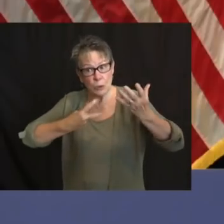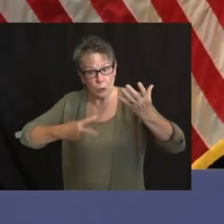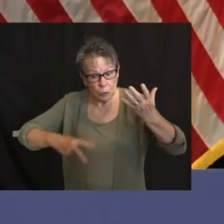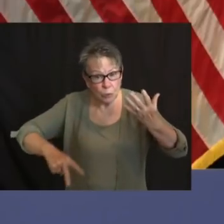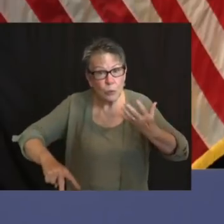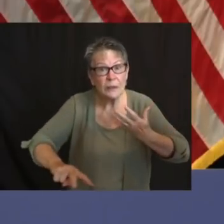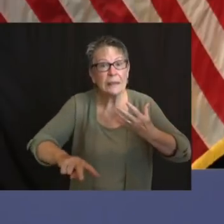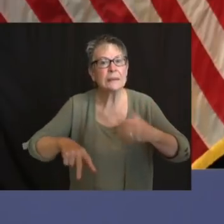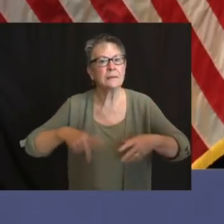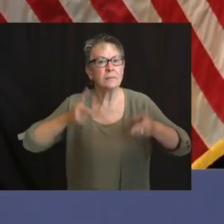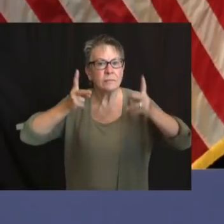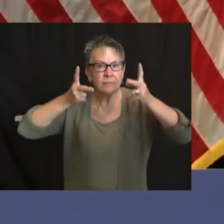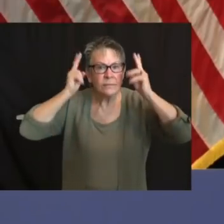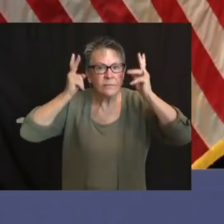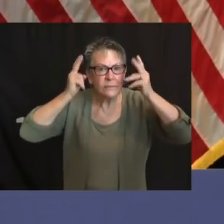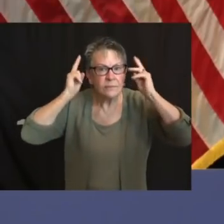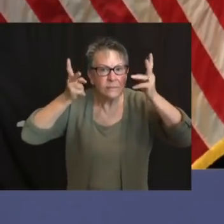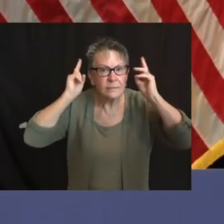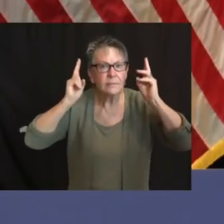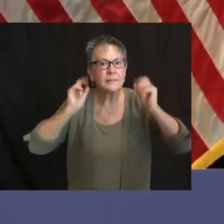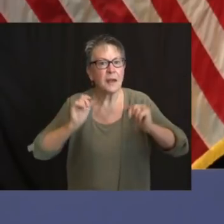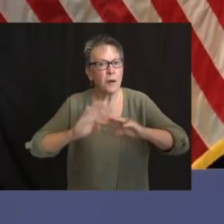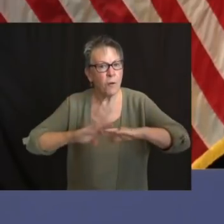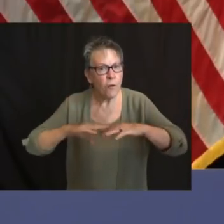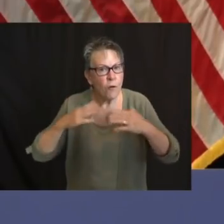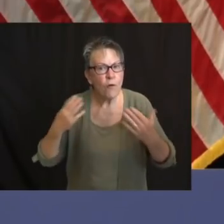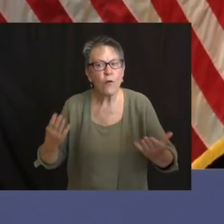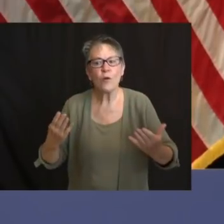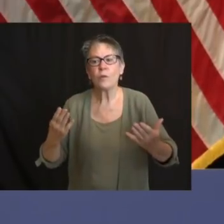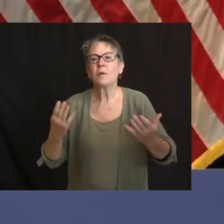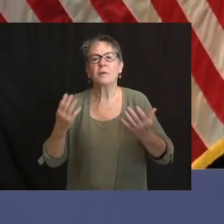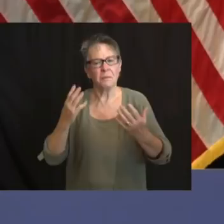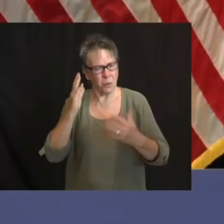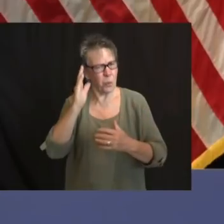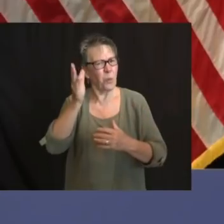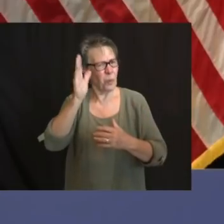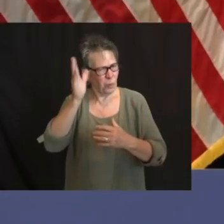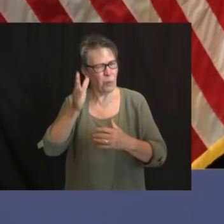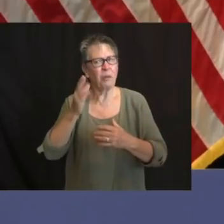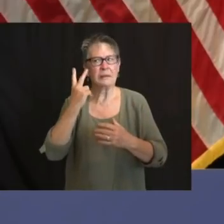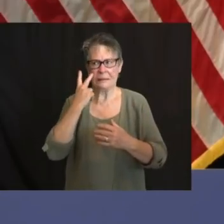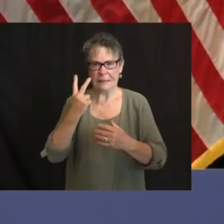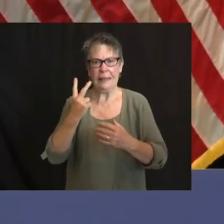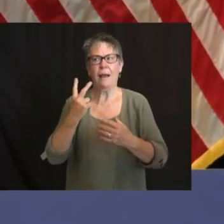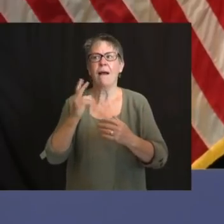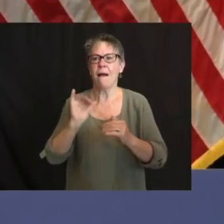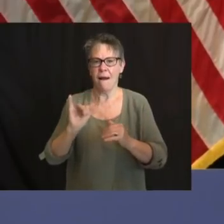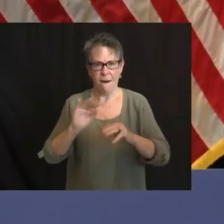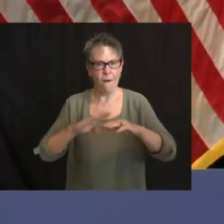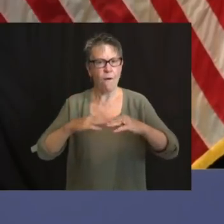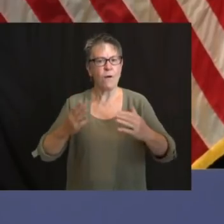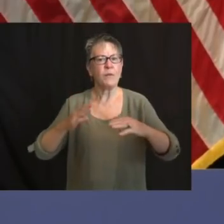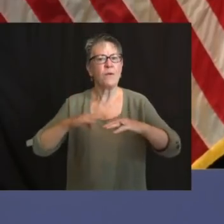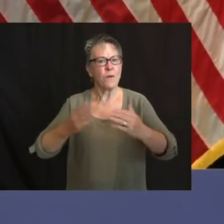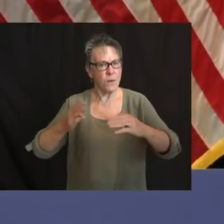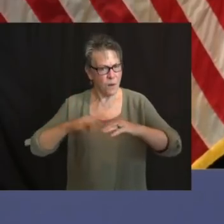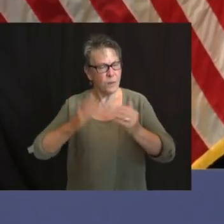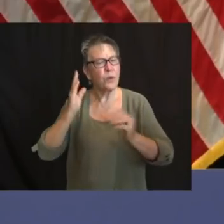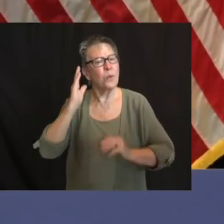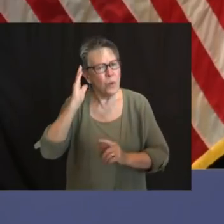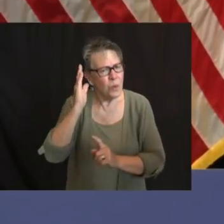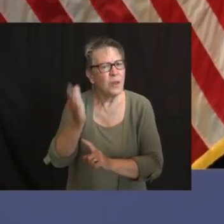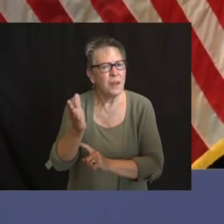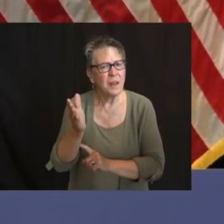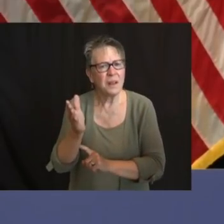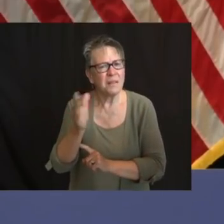are getting there without question. So I share the same passion. I want that to happen, but we got to do it right. But the health data